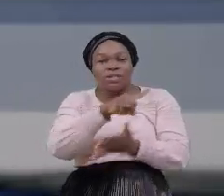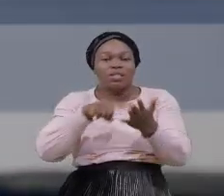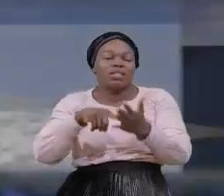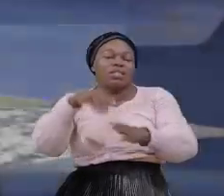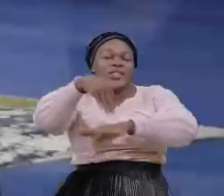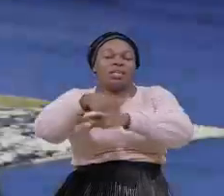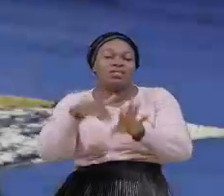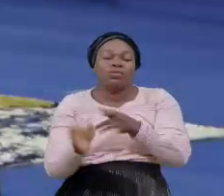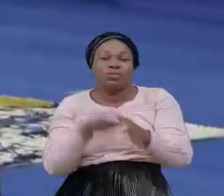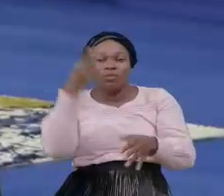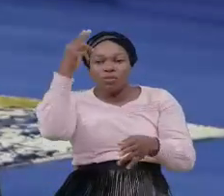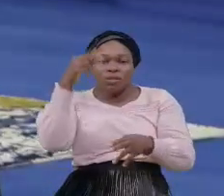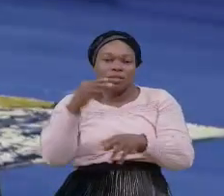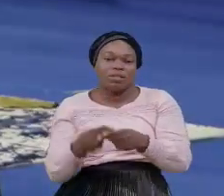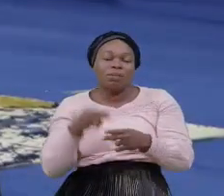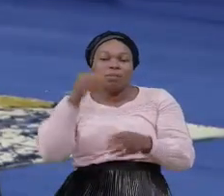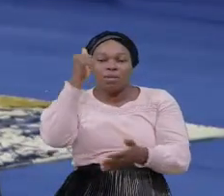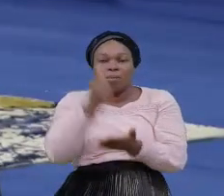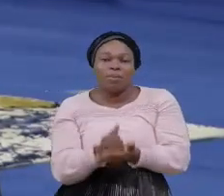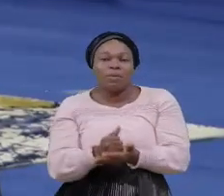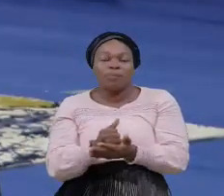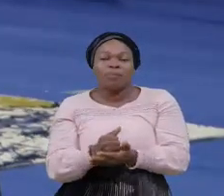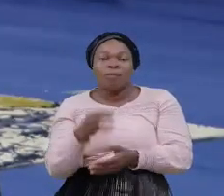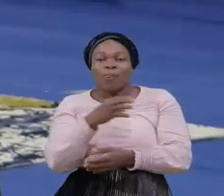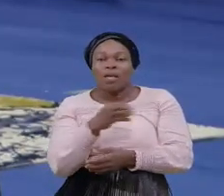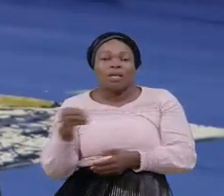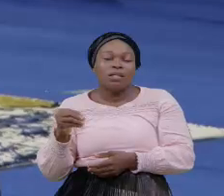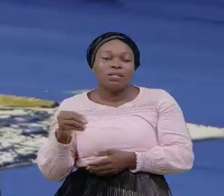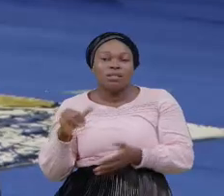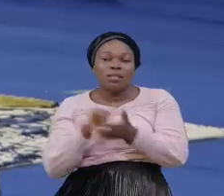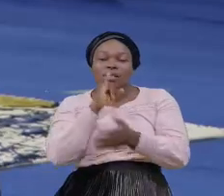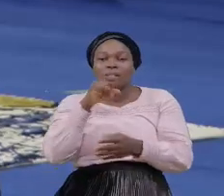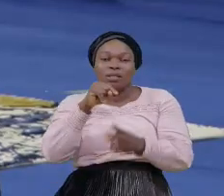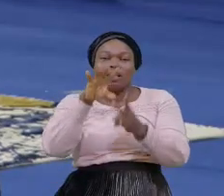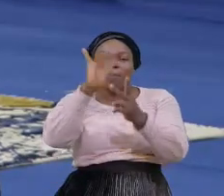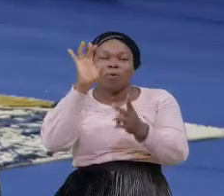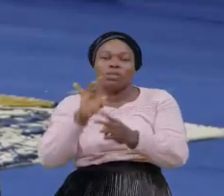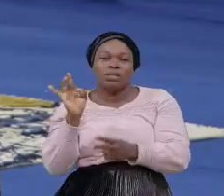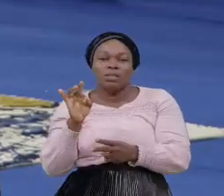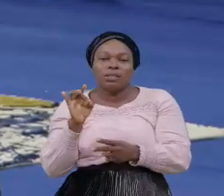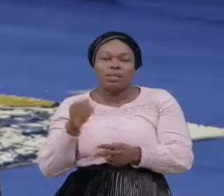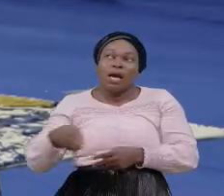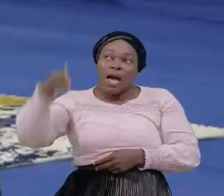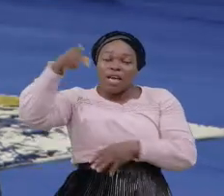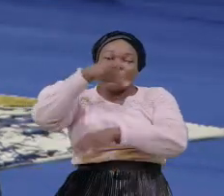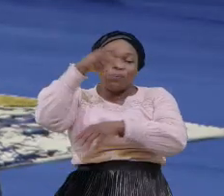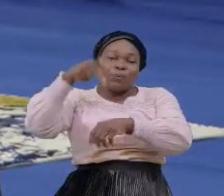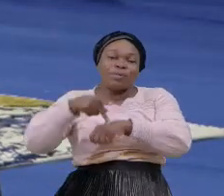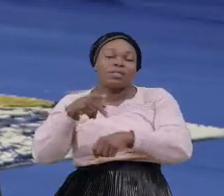name. That is the appointed high priest that takes all